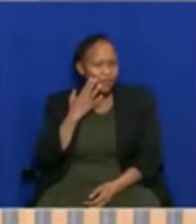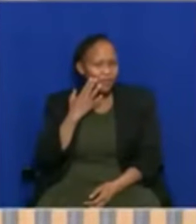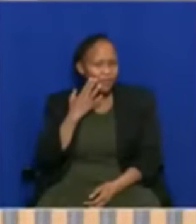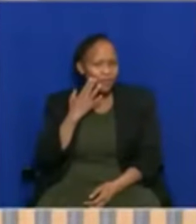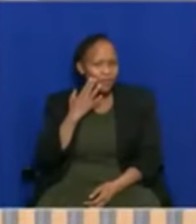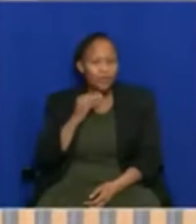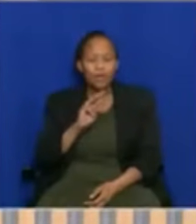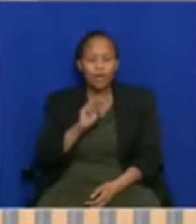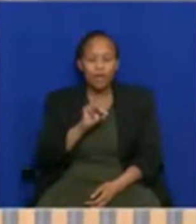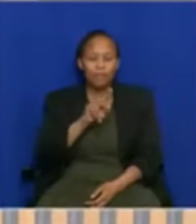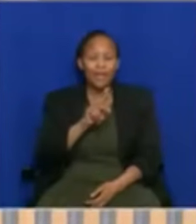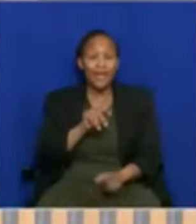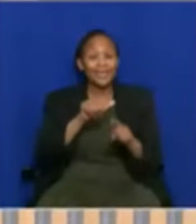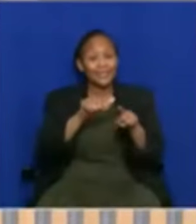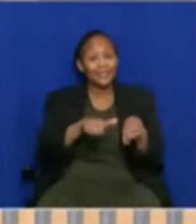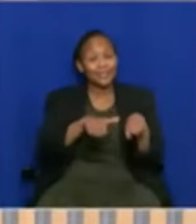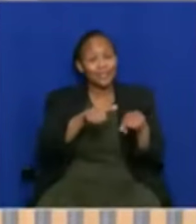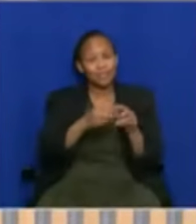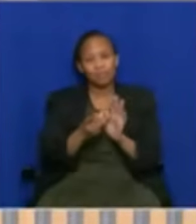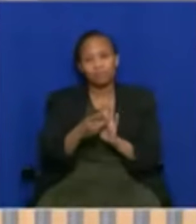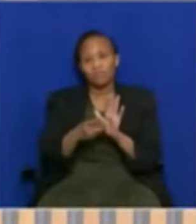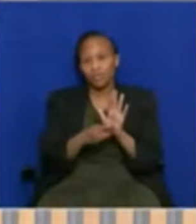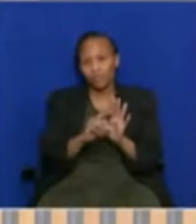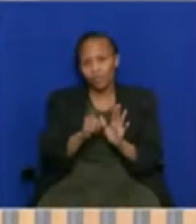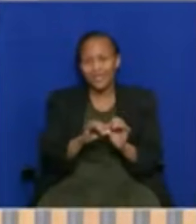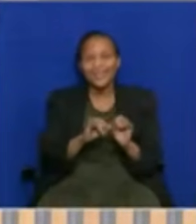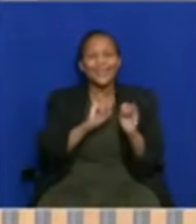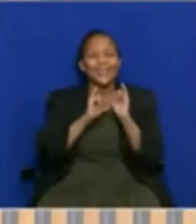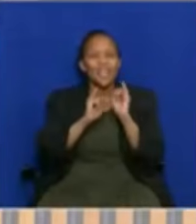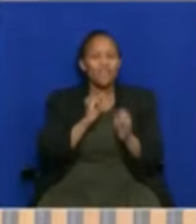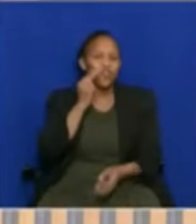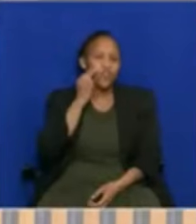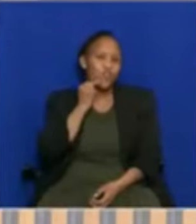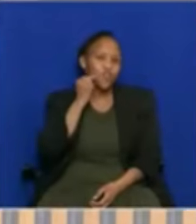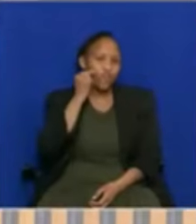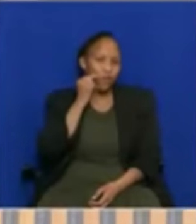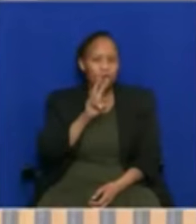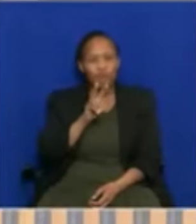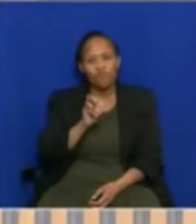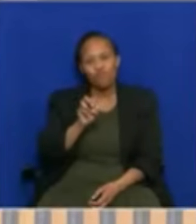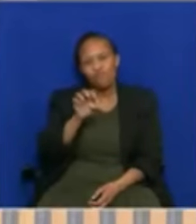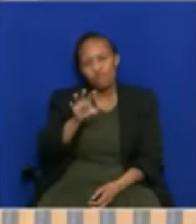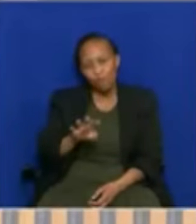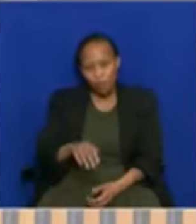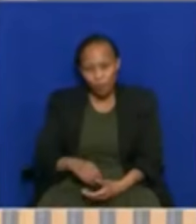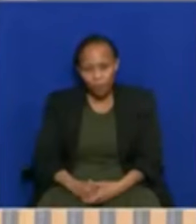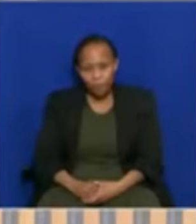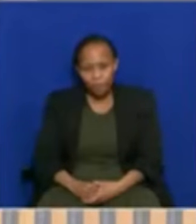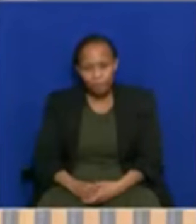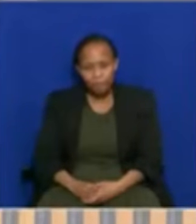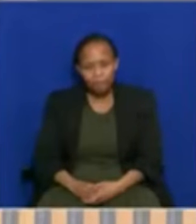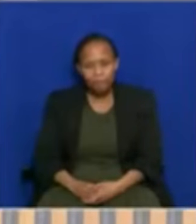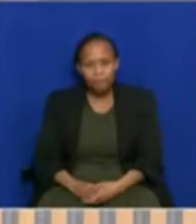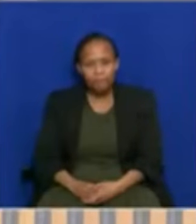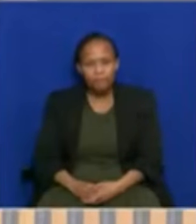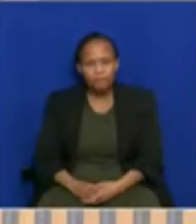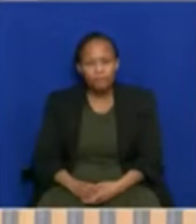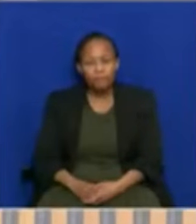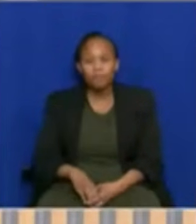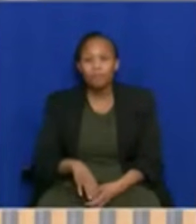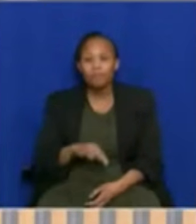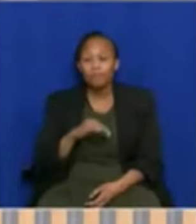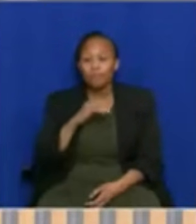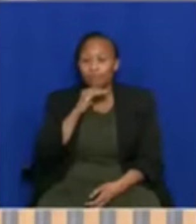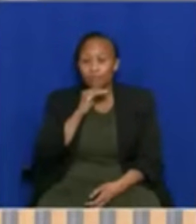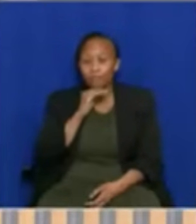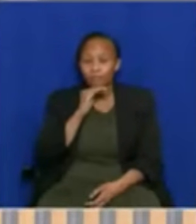MK16, that is dated the 11th of November, 2024. So it would have been before the date of